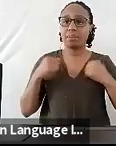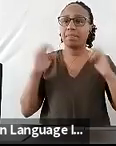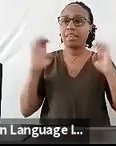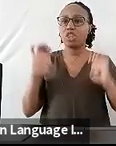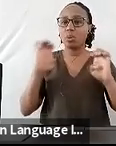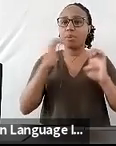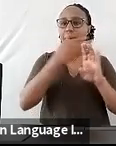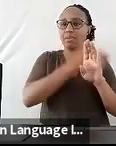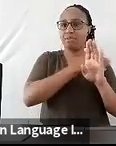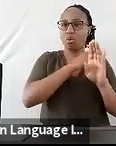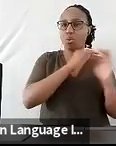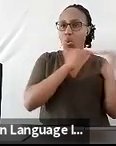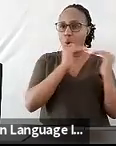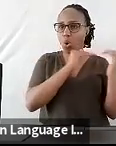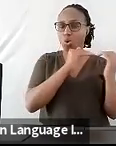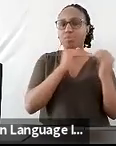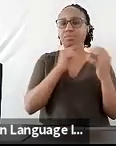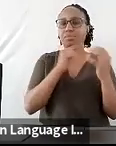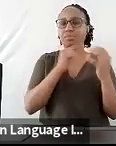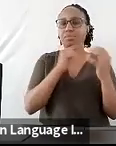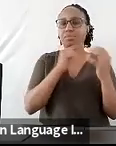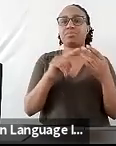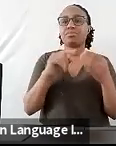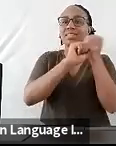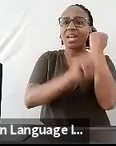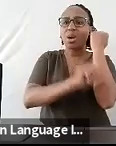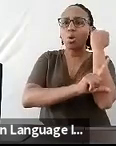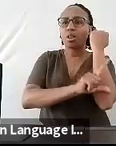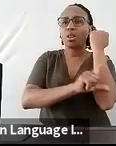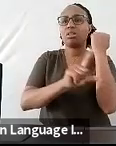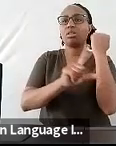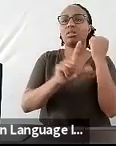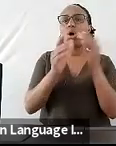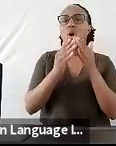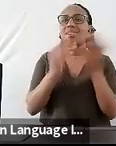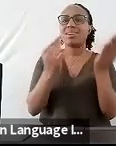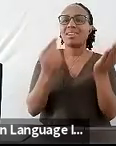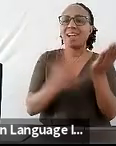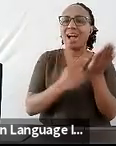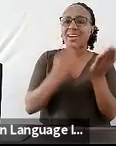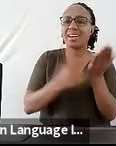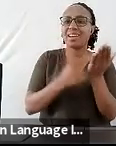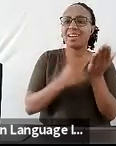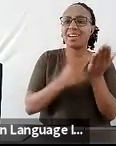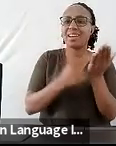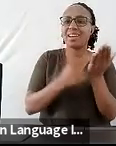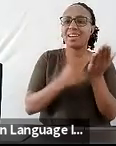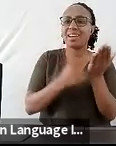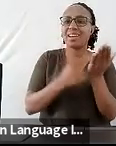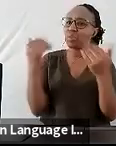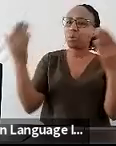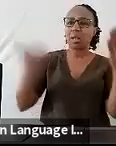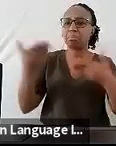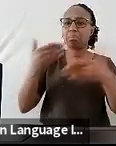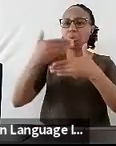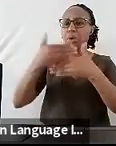Senegal, you know, just opening up their borders and saying, Ghana, you know, come. Yeah. 90 days, 30 days, because most people,